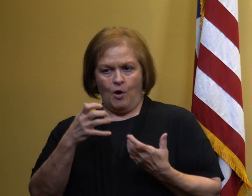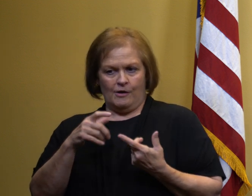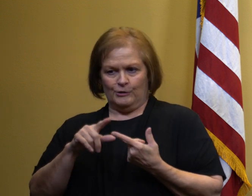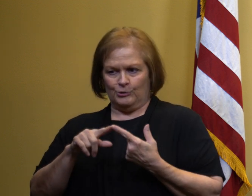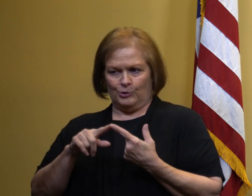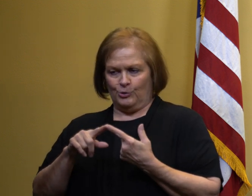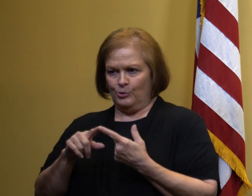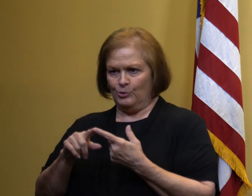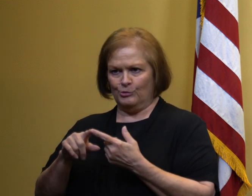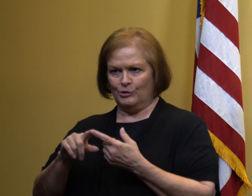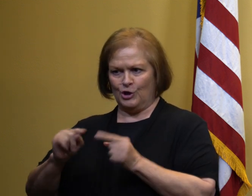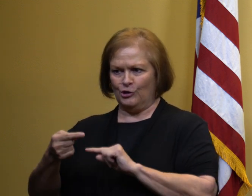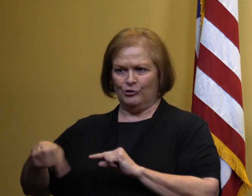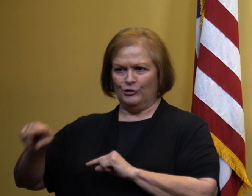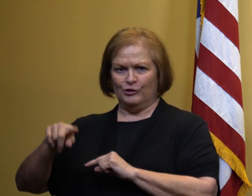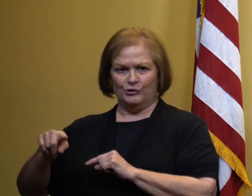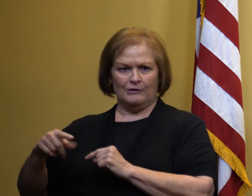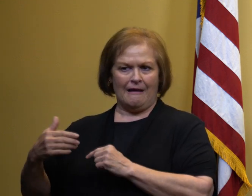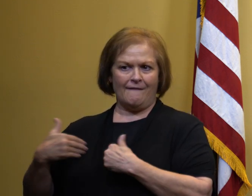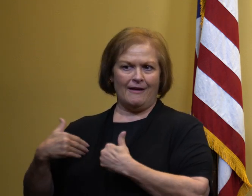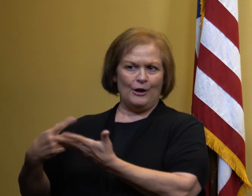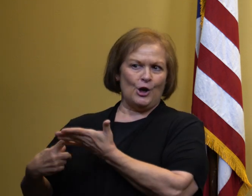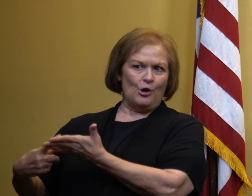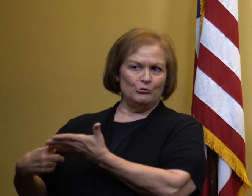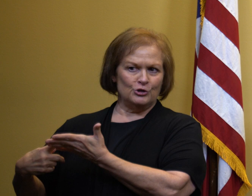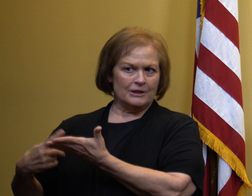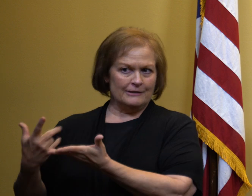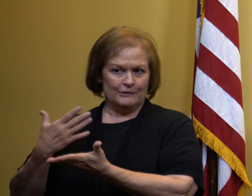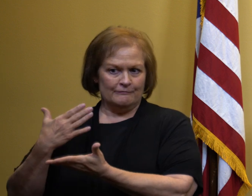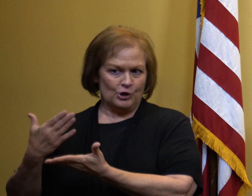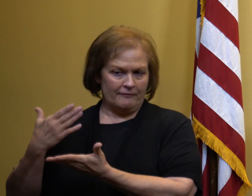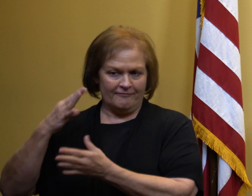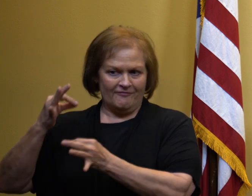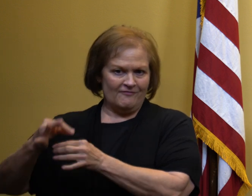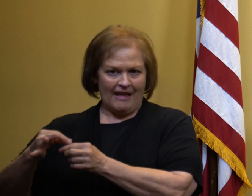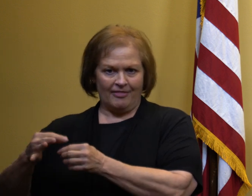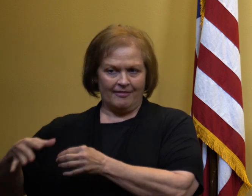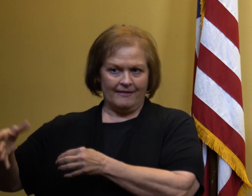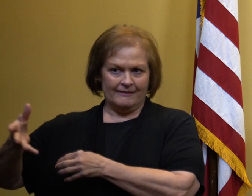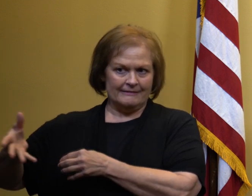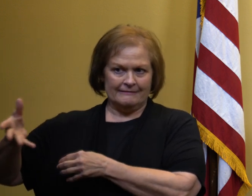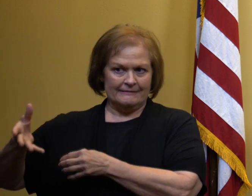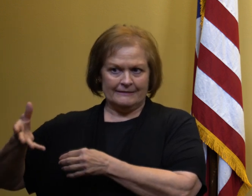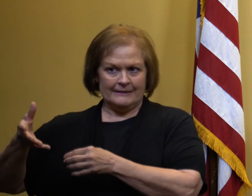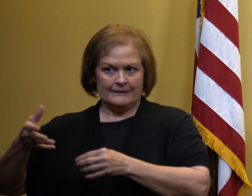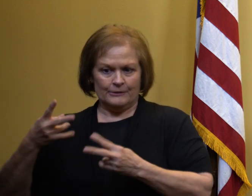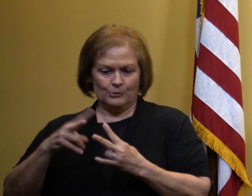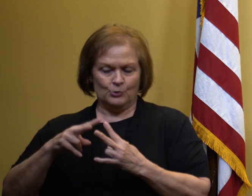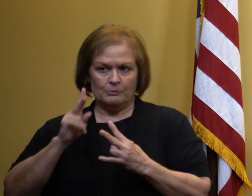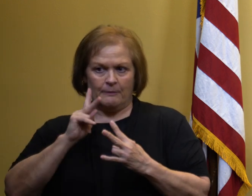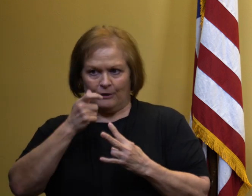jeopardize negotiations that are in good faith by ownership in these viable